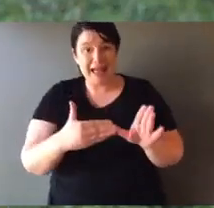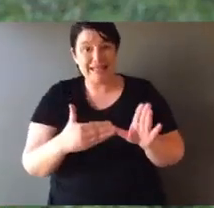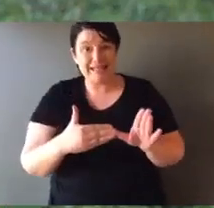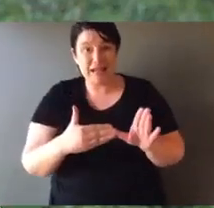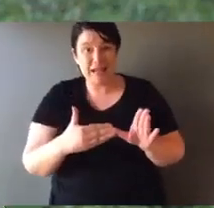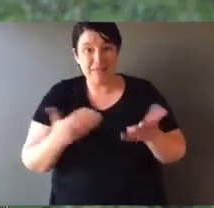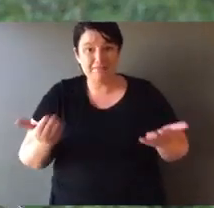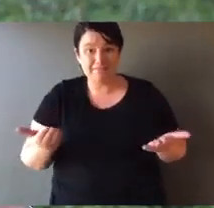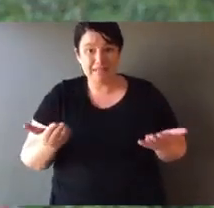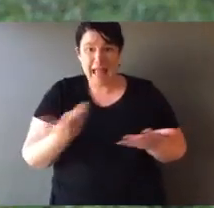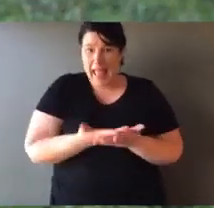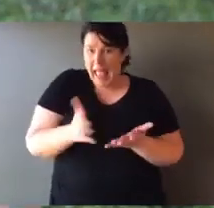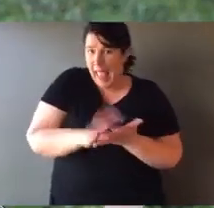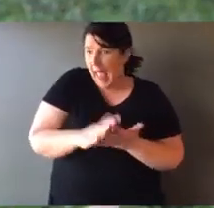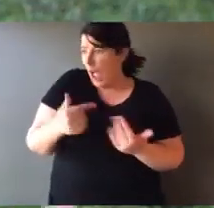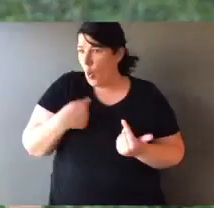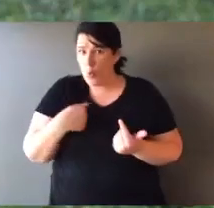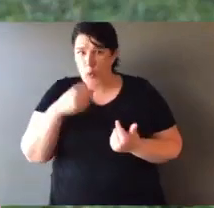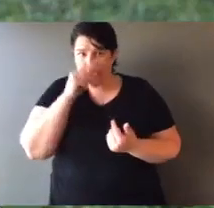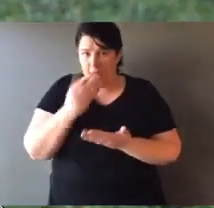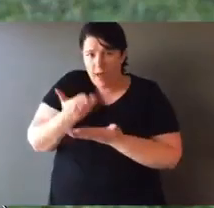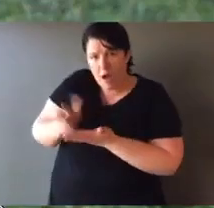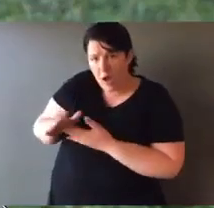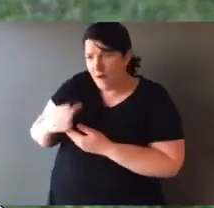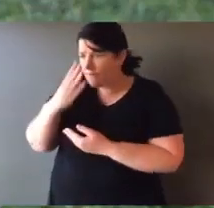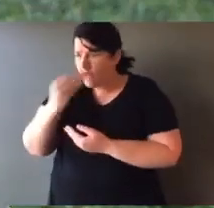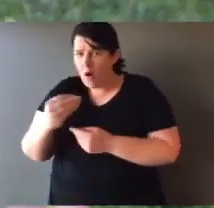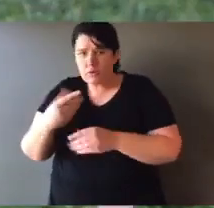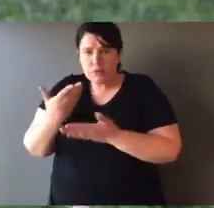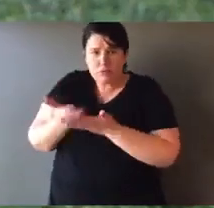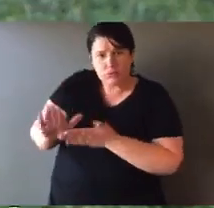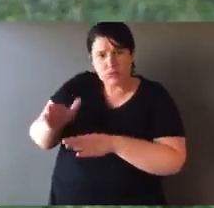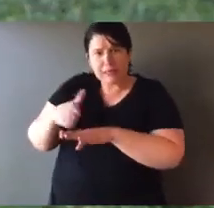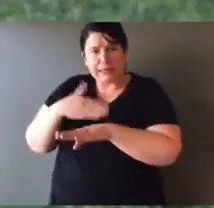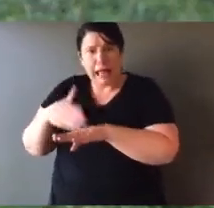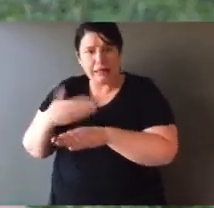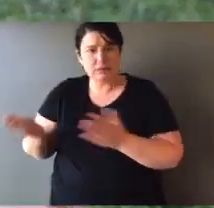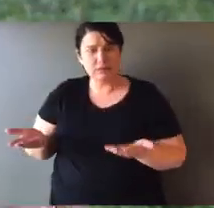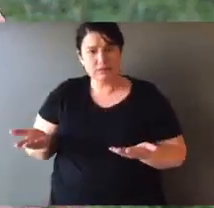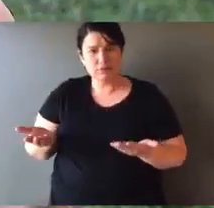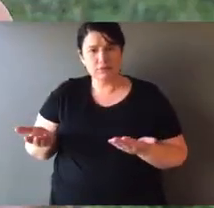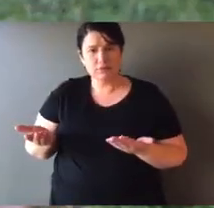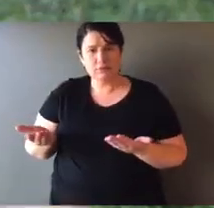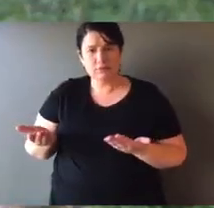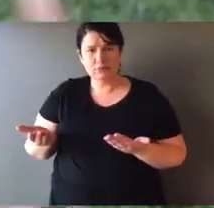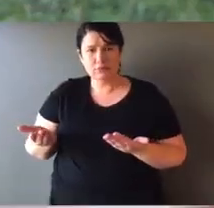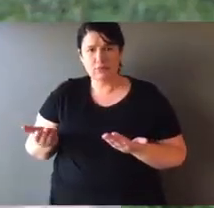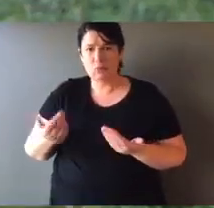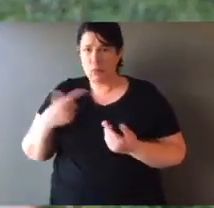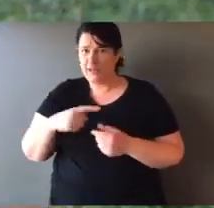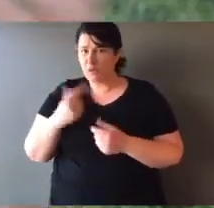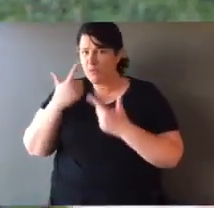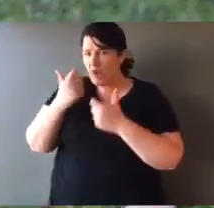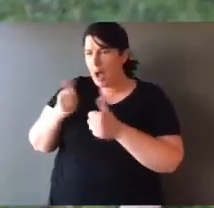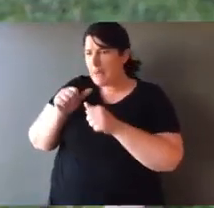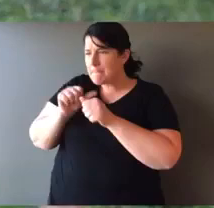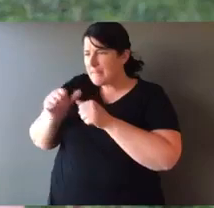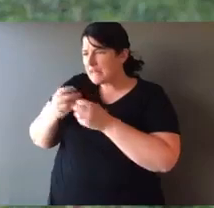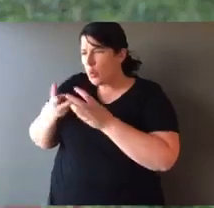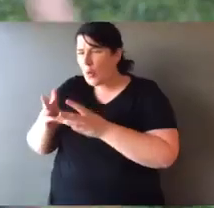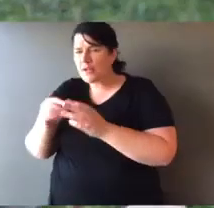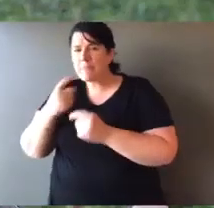a solution, and there is much work into the eradication of the feral fox and feral cat through correct or